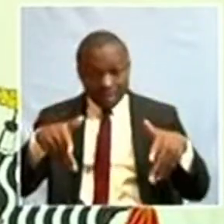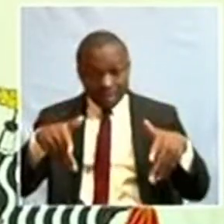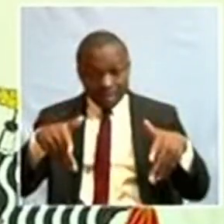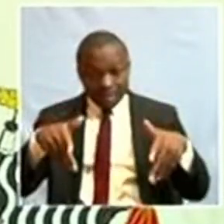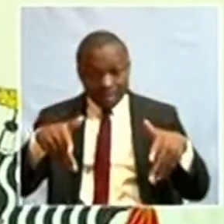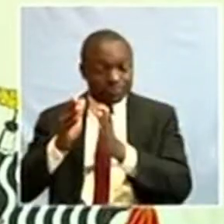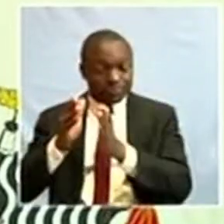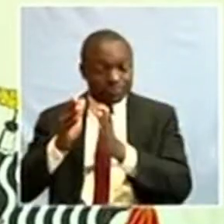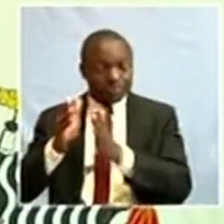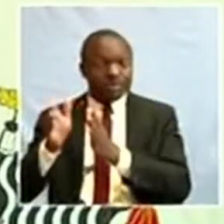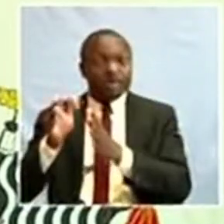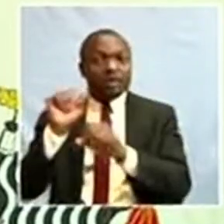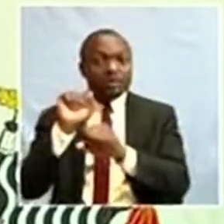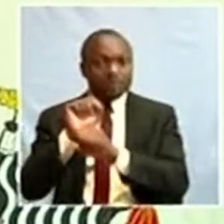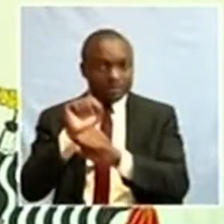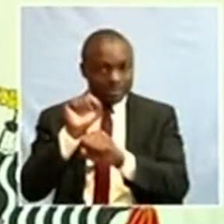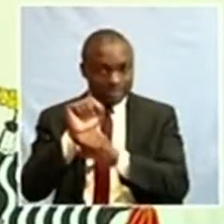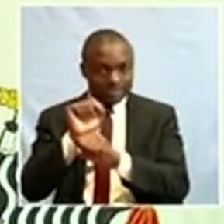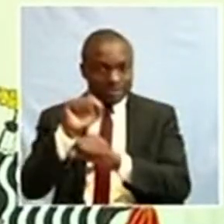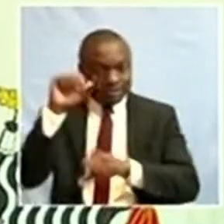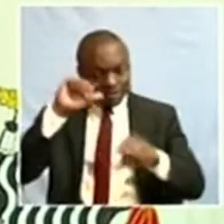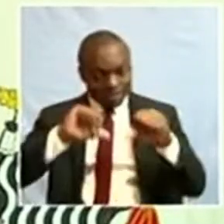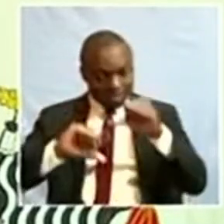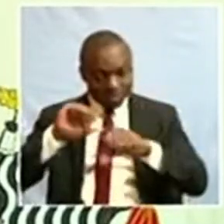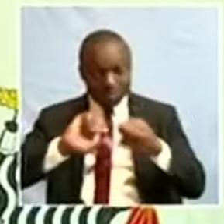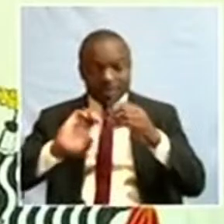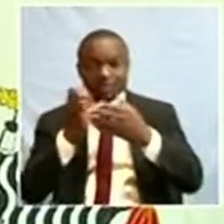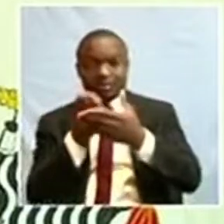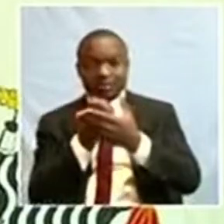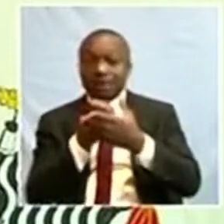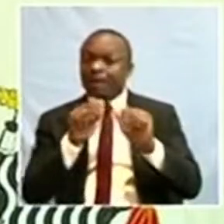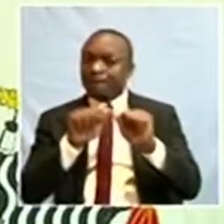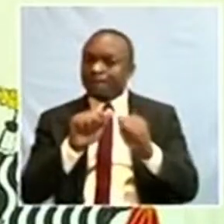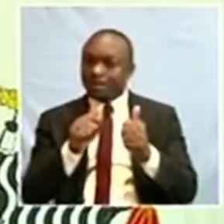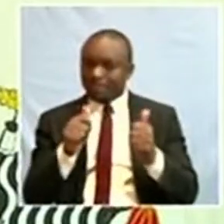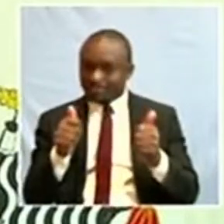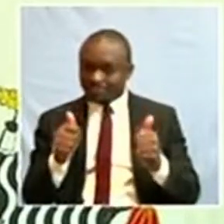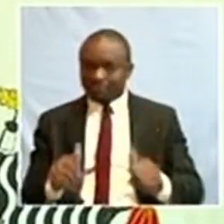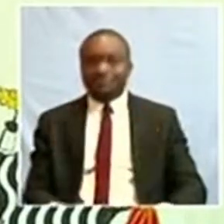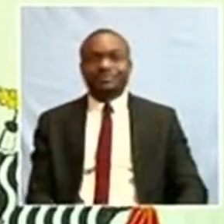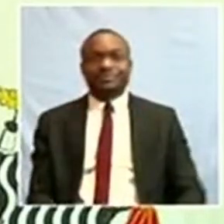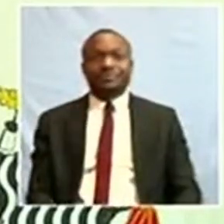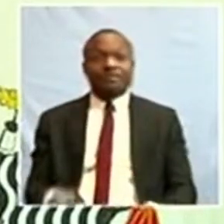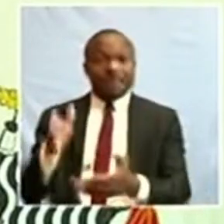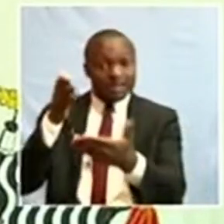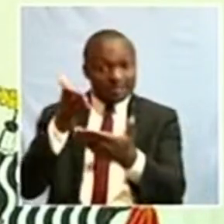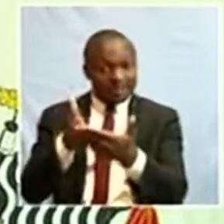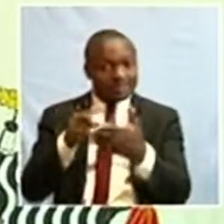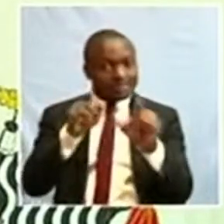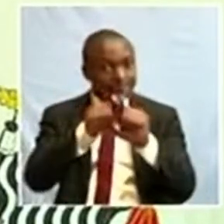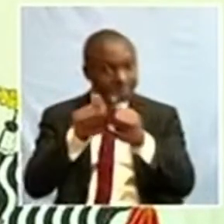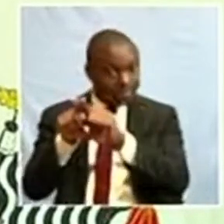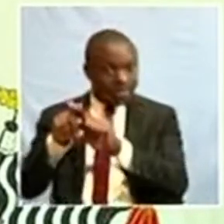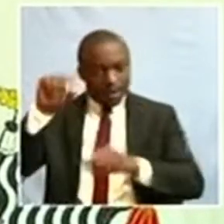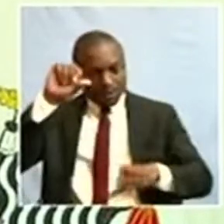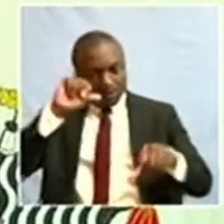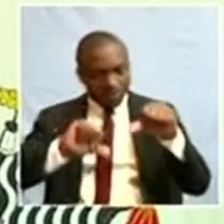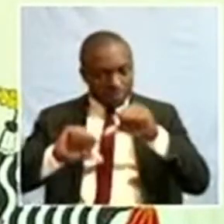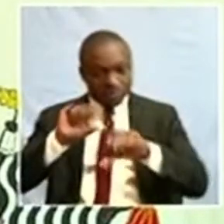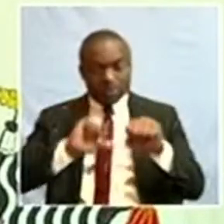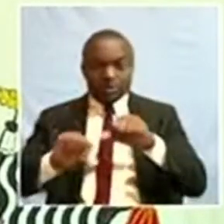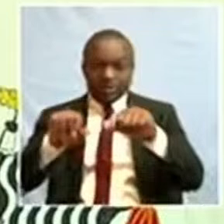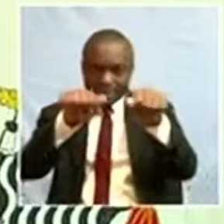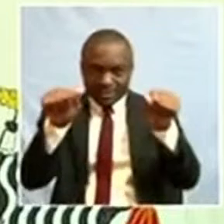and performing of the audit engagement effectively. This is also where audit areas